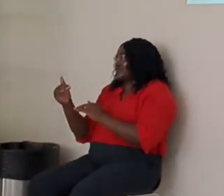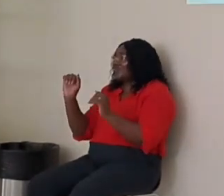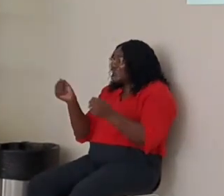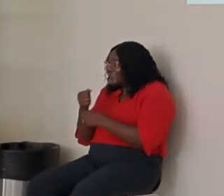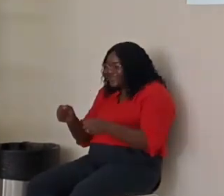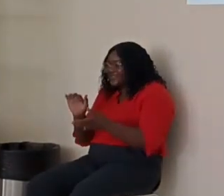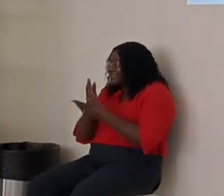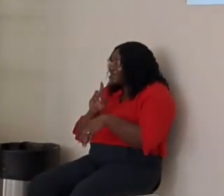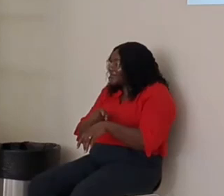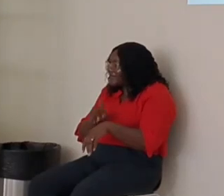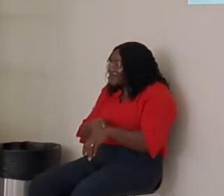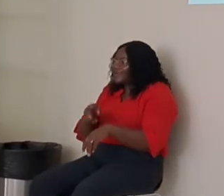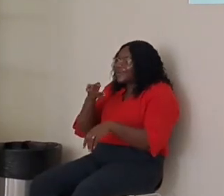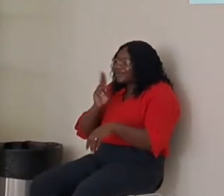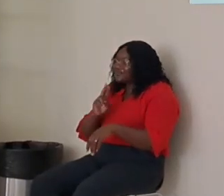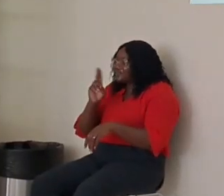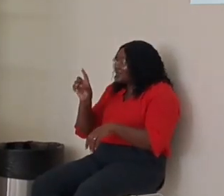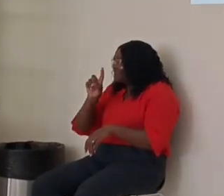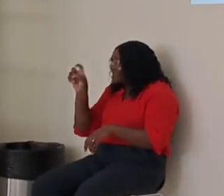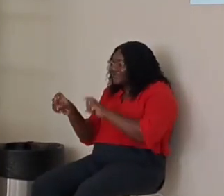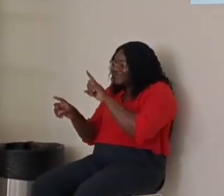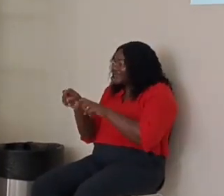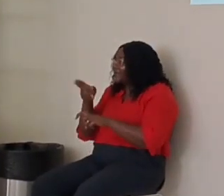to demands for evidence